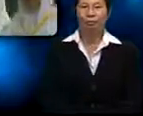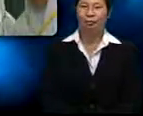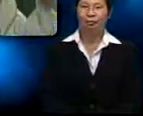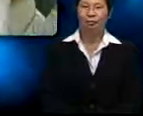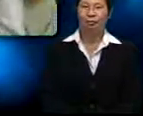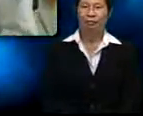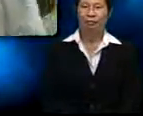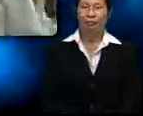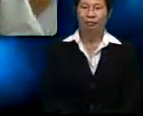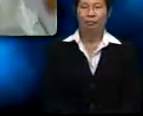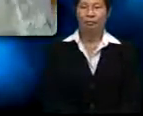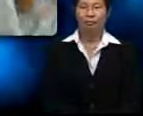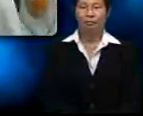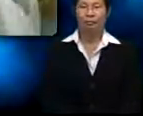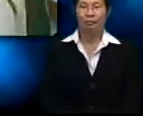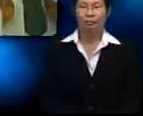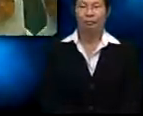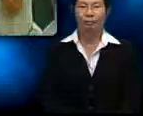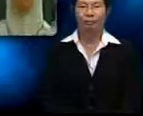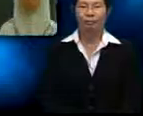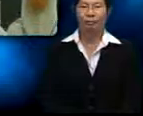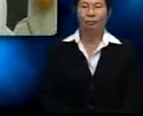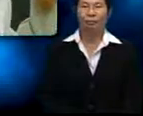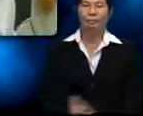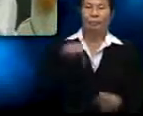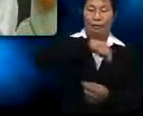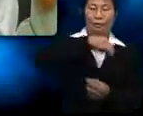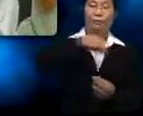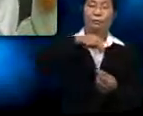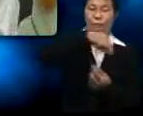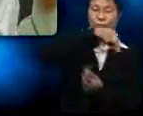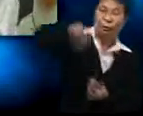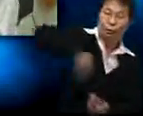The top thumb goes. I will spin the top